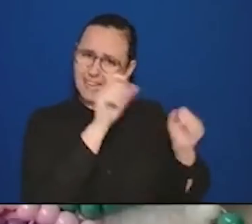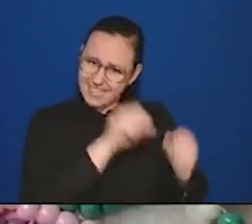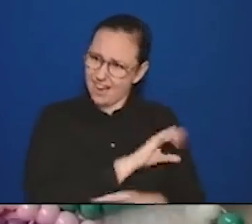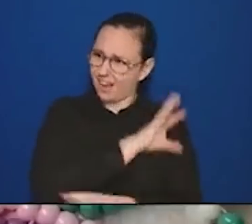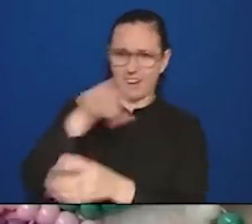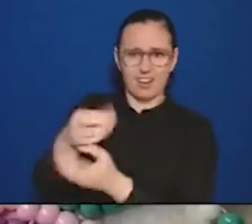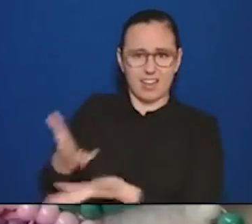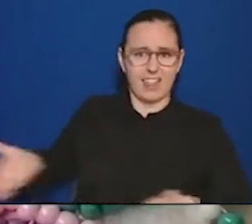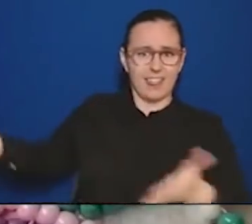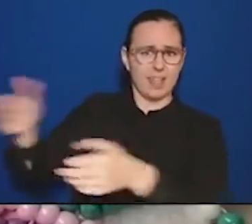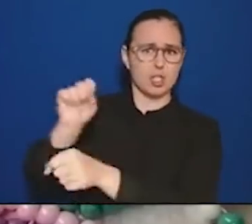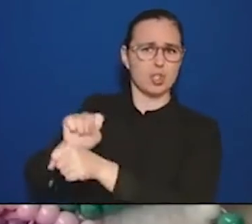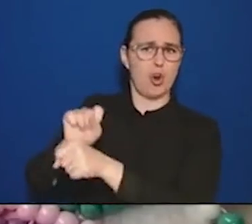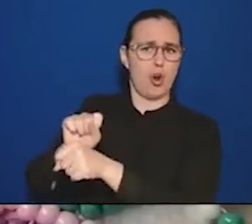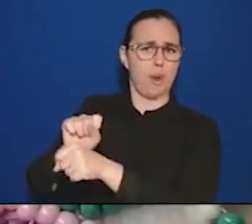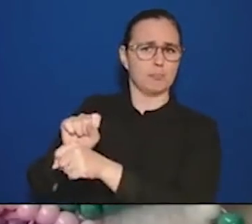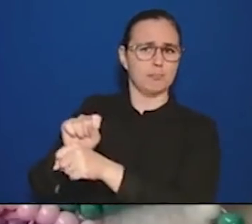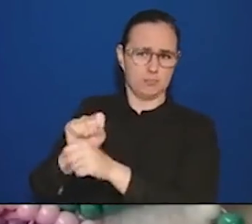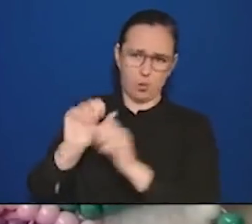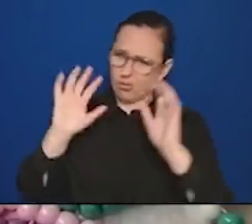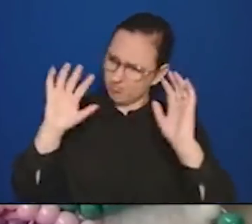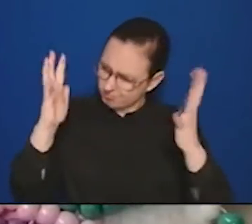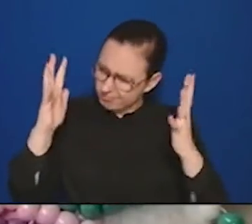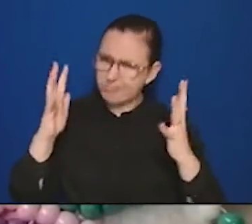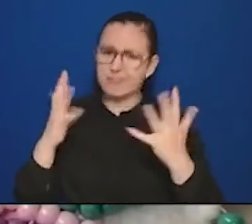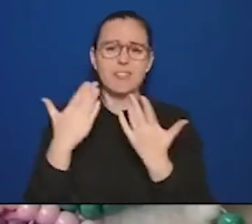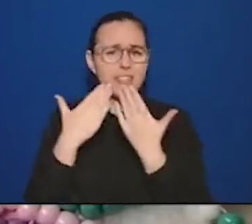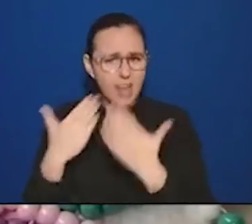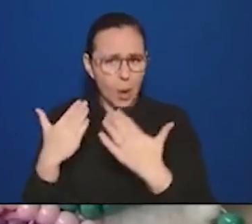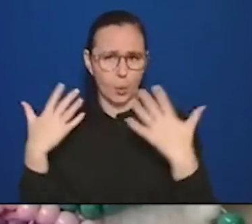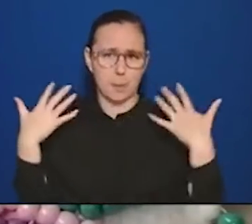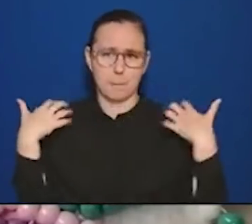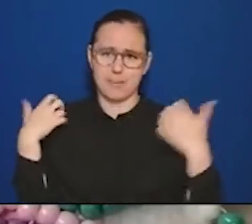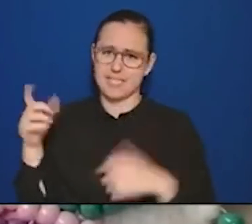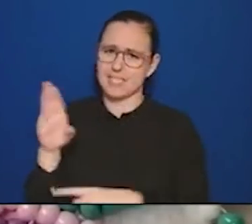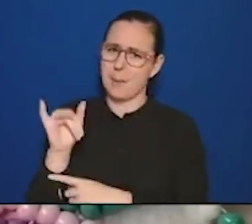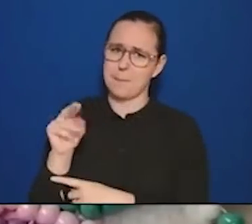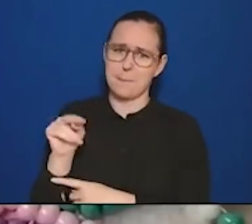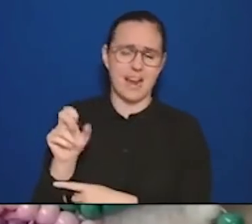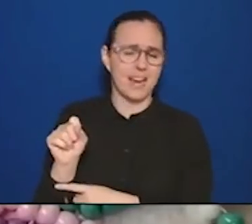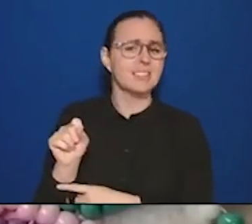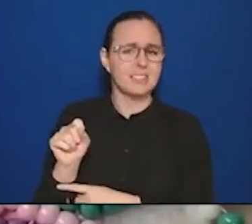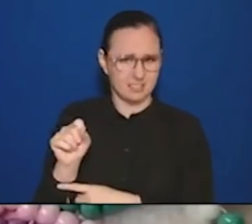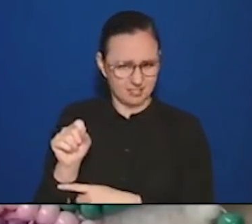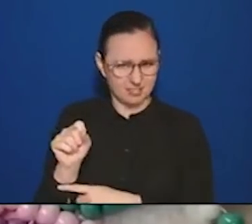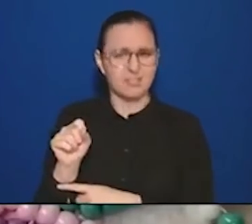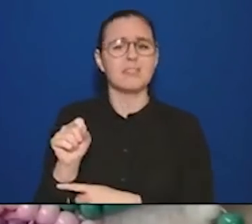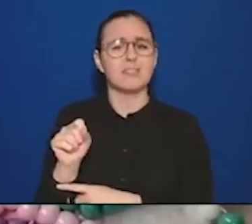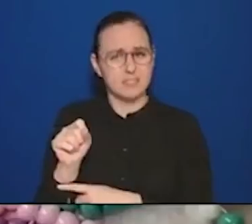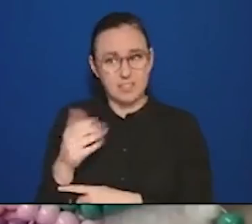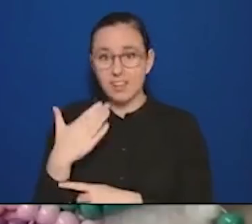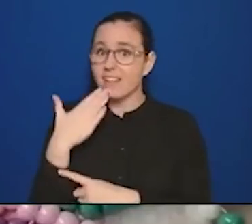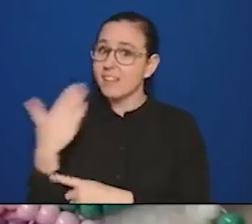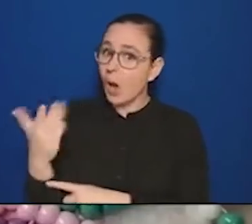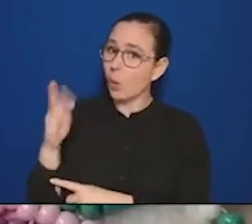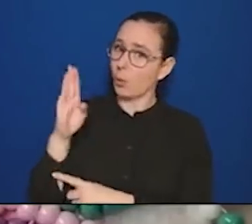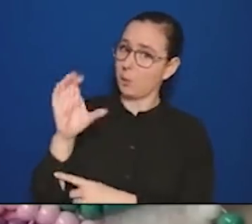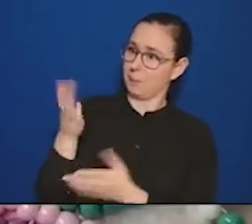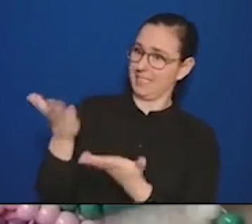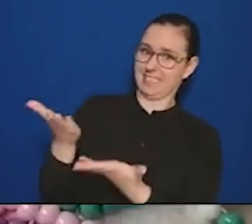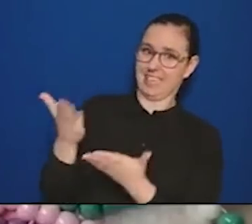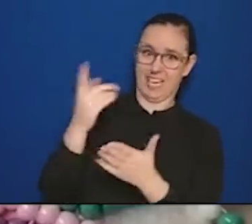Minister Bains and the Ministry of Labour for helping BC lead the way in a recovery that is feminist-led. Thank